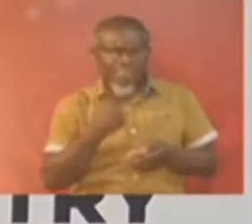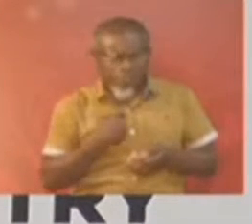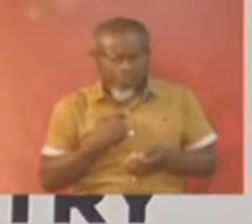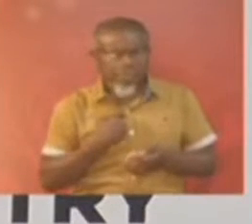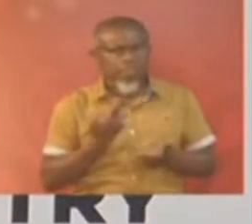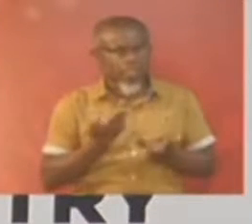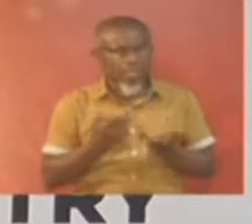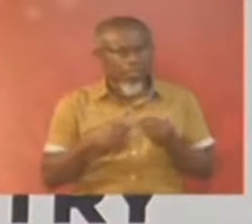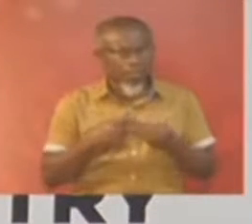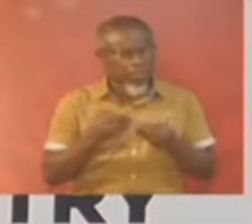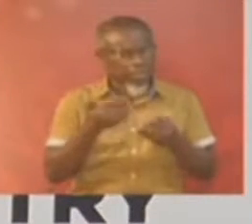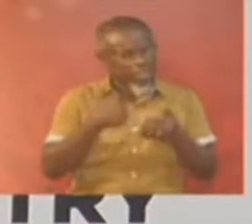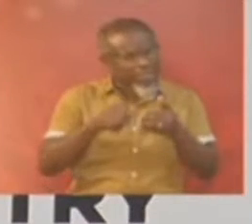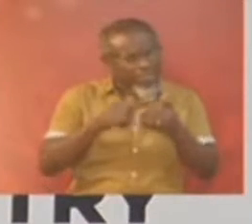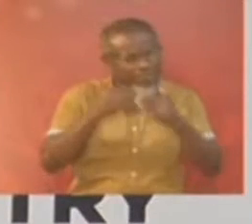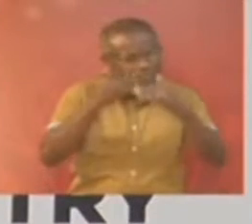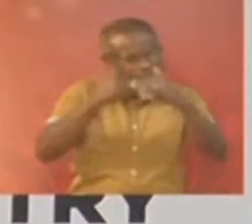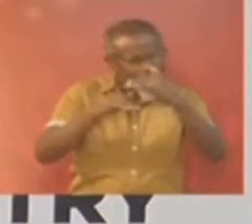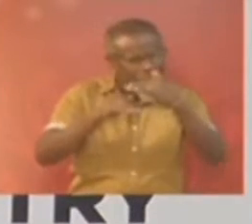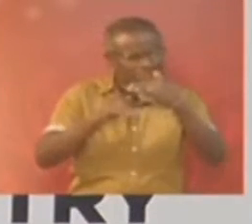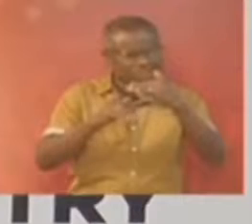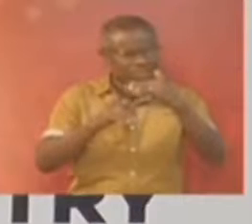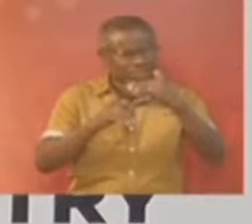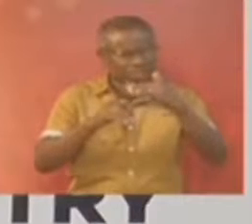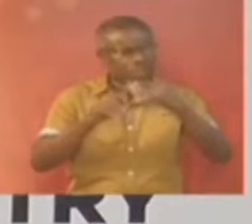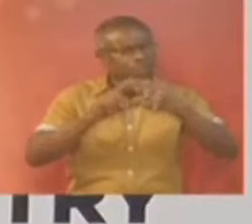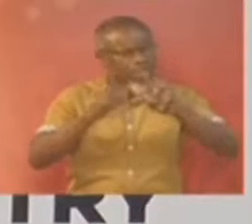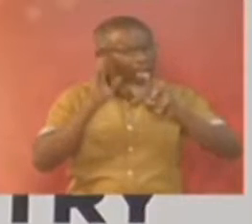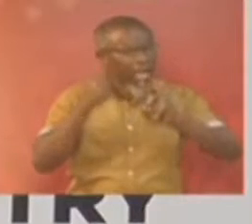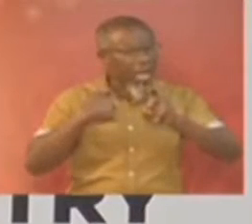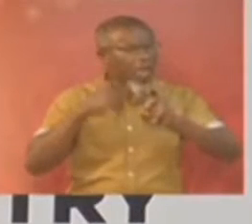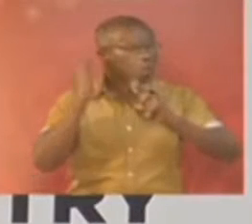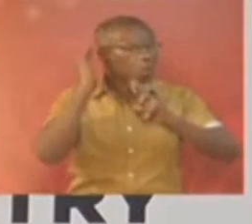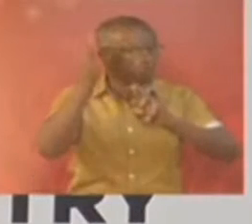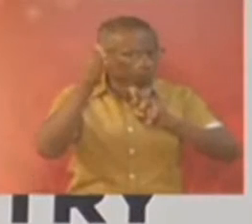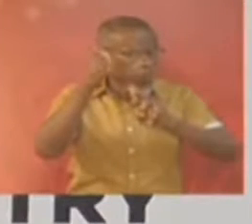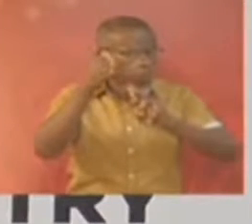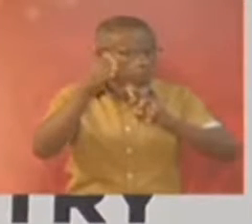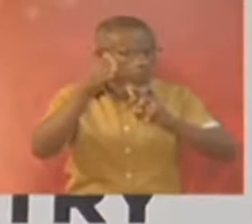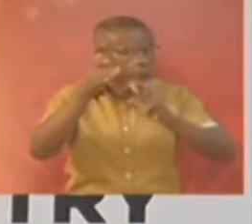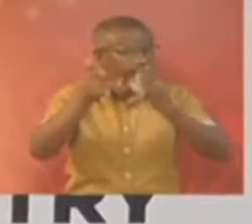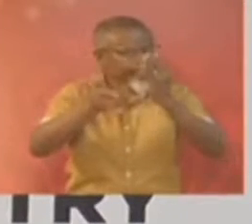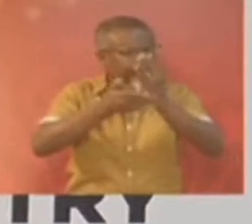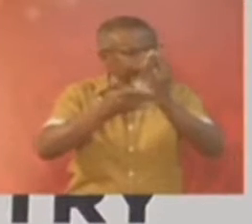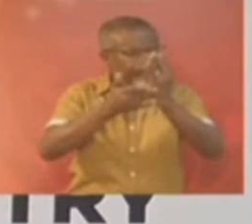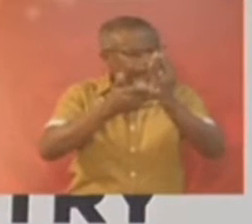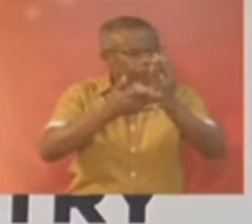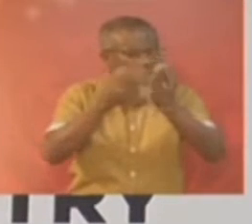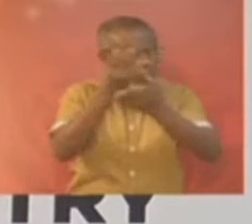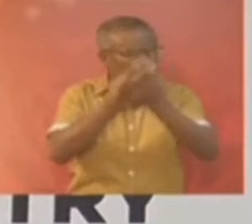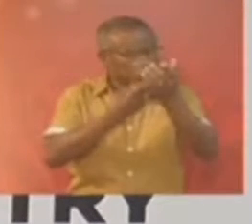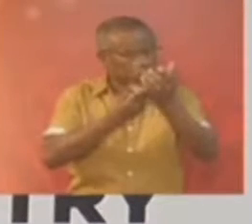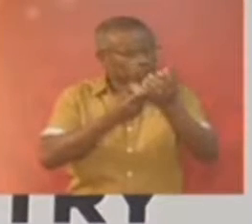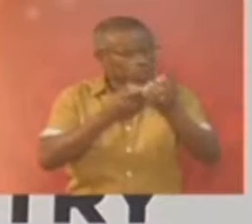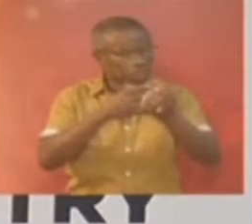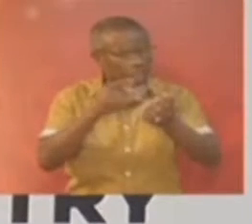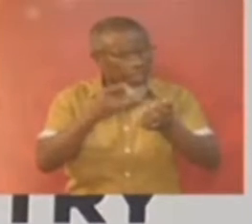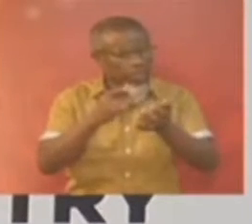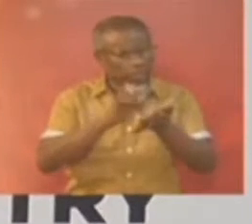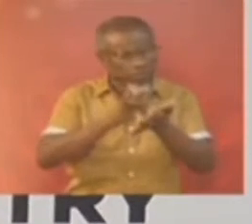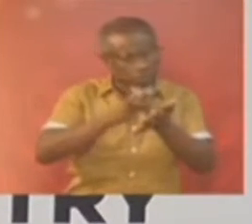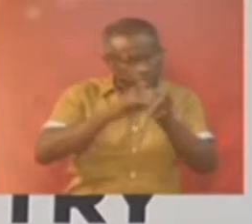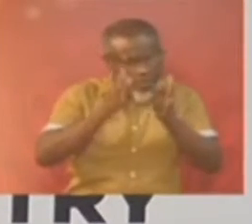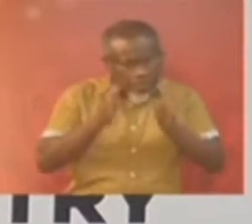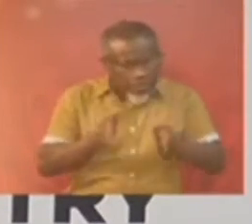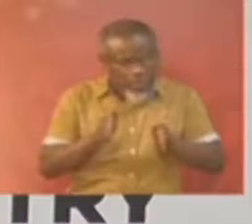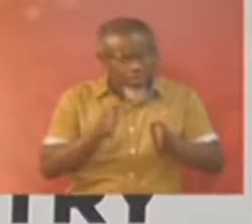will check just to be on the safe side with my principal pharmacist as well as Dr. Trotman, but I have not heard of any such shortage in the country at this